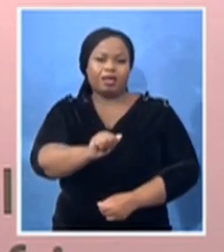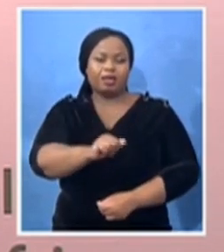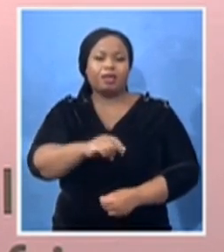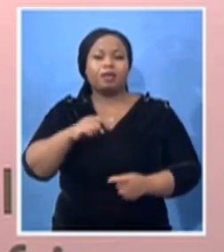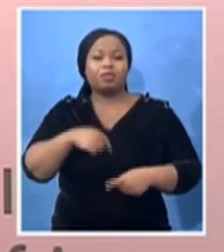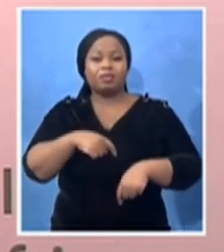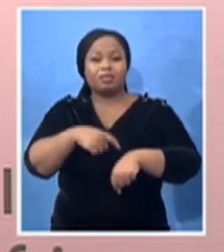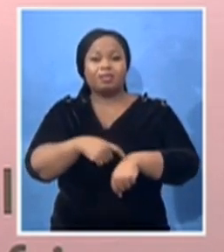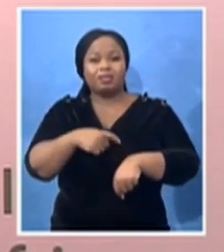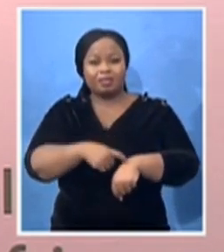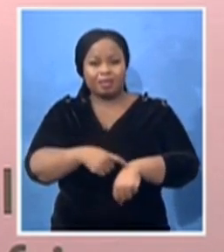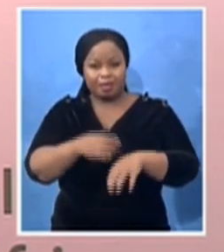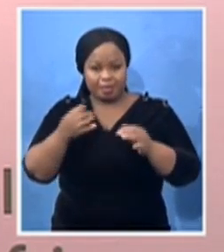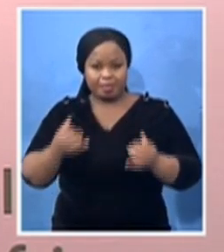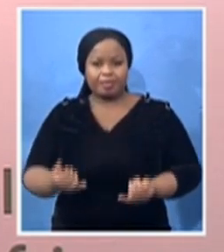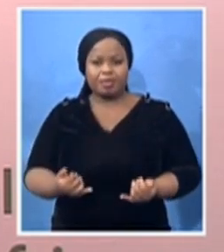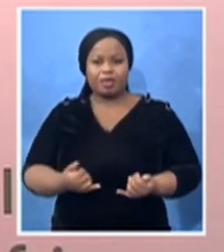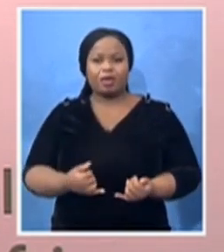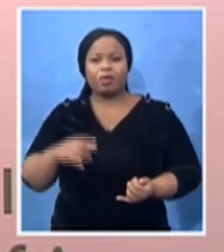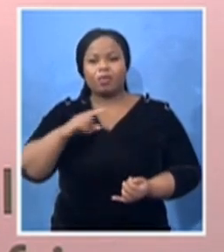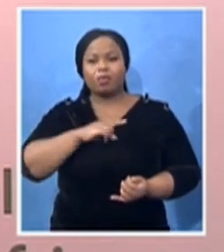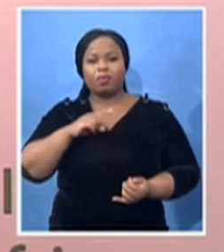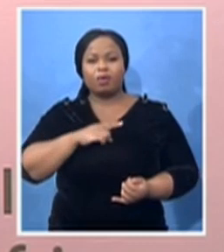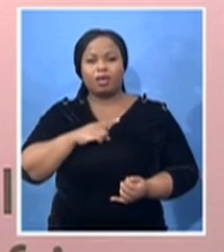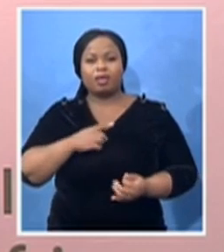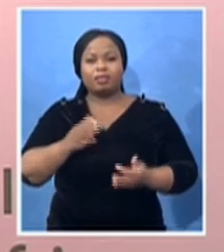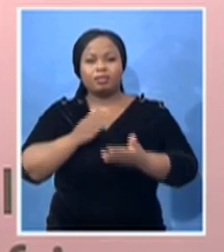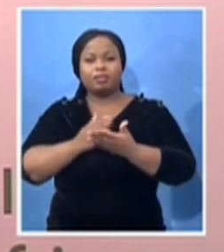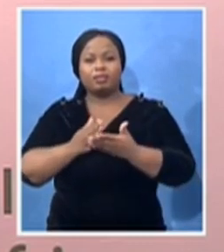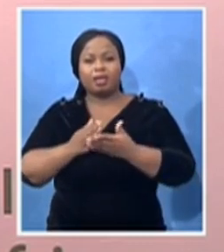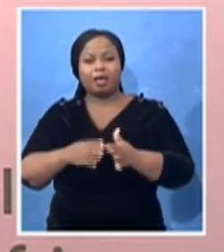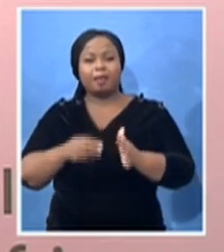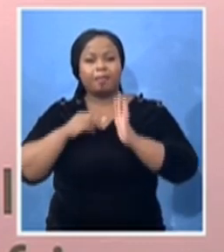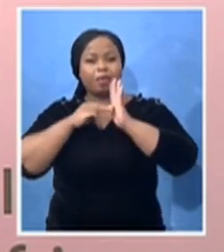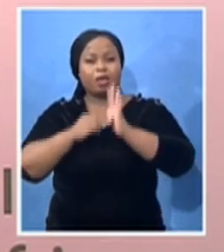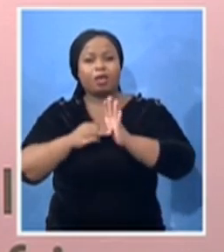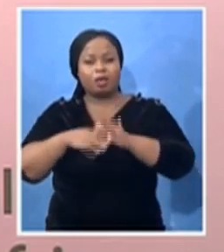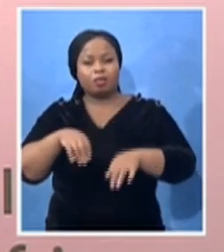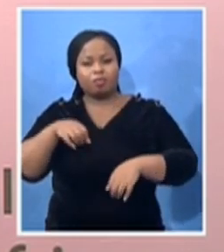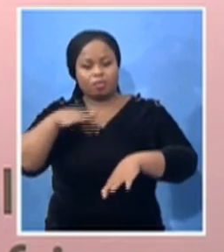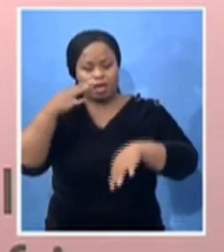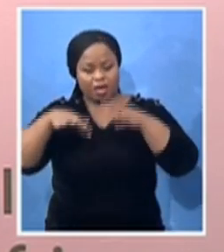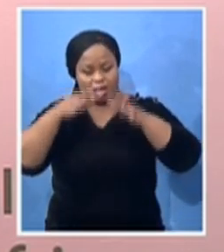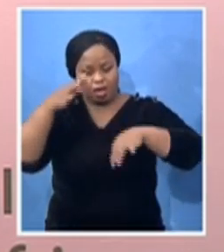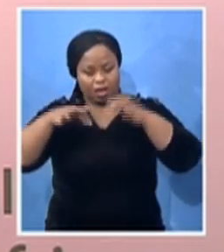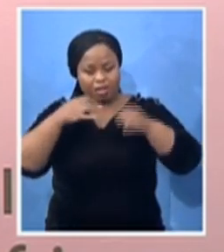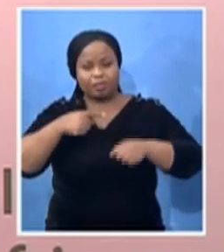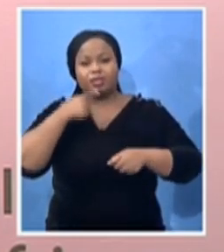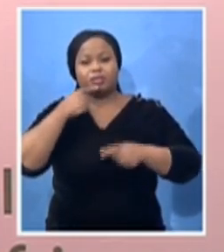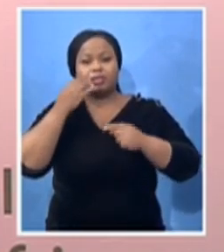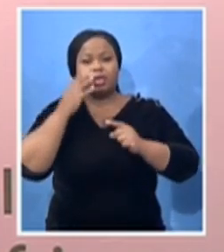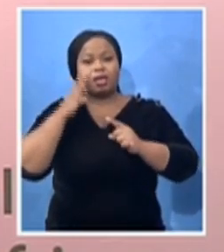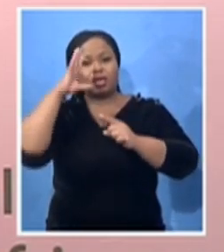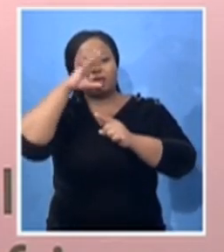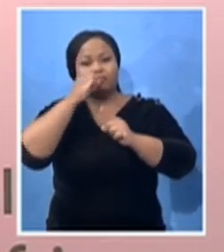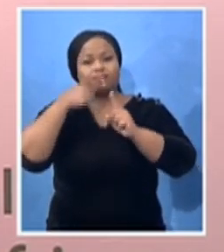modelers had envisaged that the first peak that's going to get out of control on COVID-19 was going to be